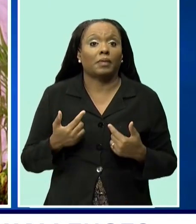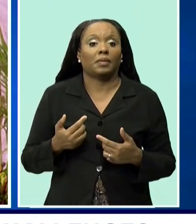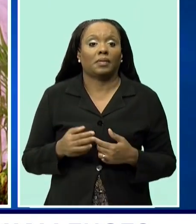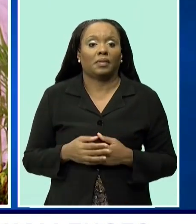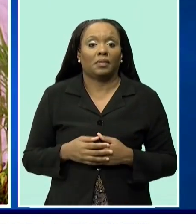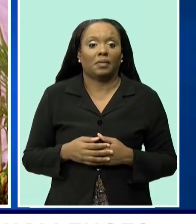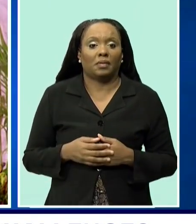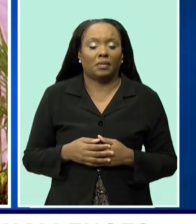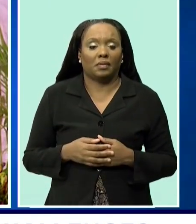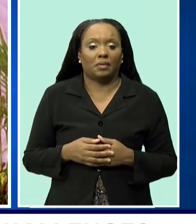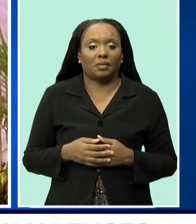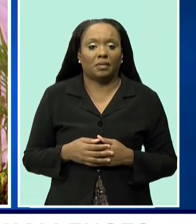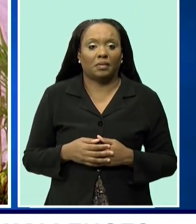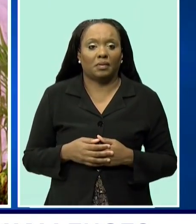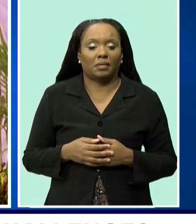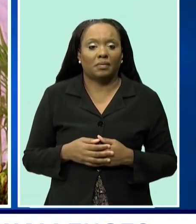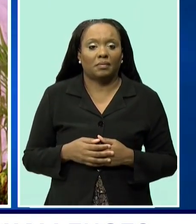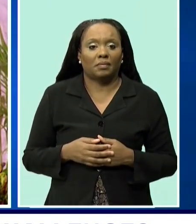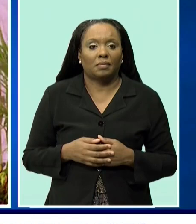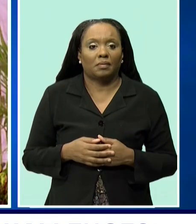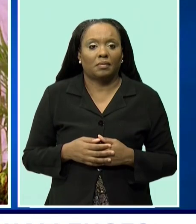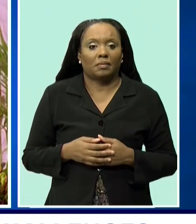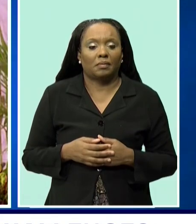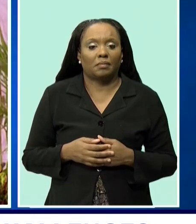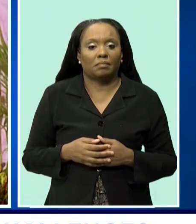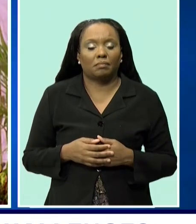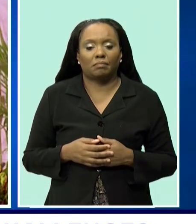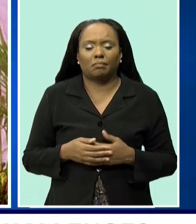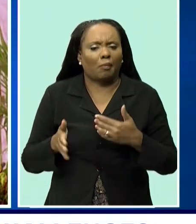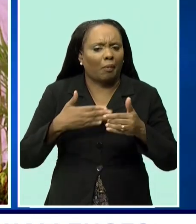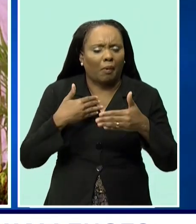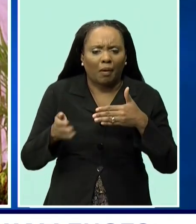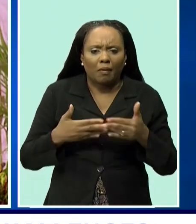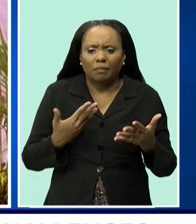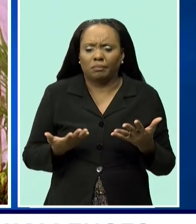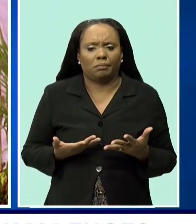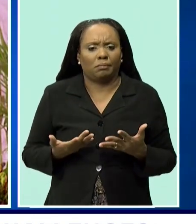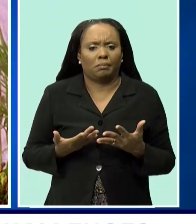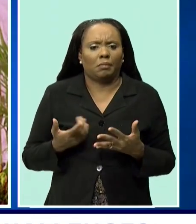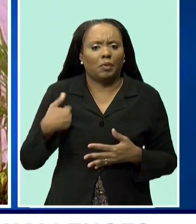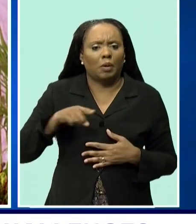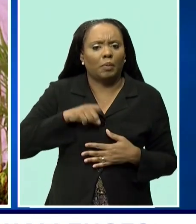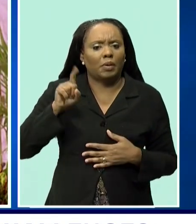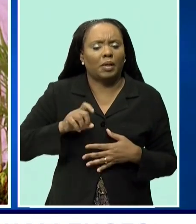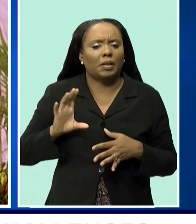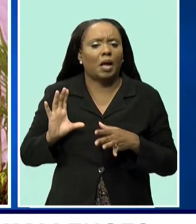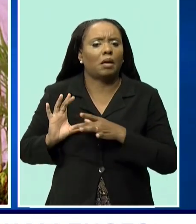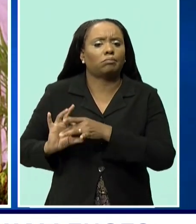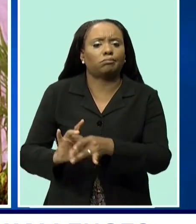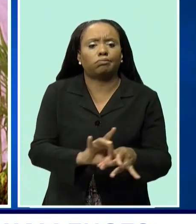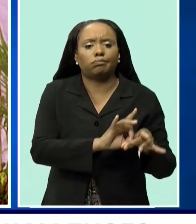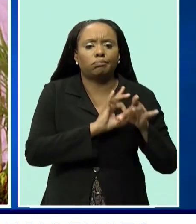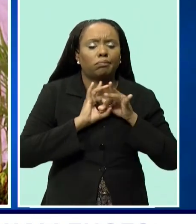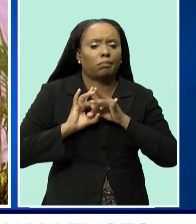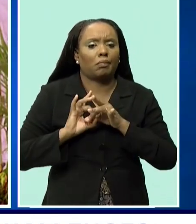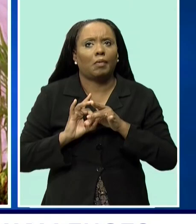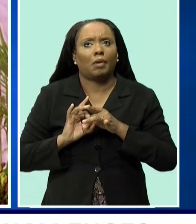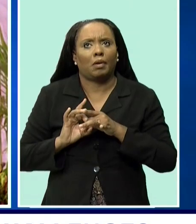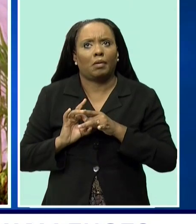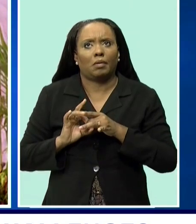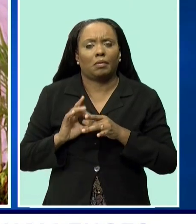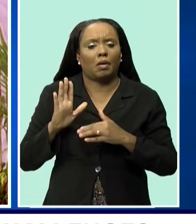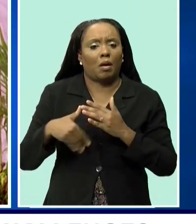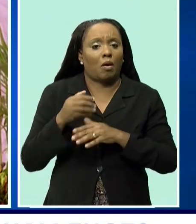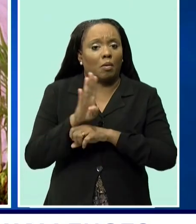in those areas where we must come together as a nation to fight things